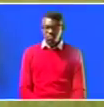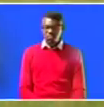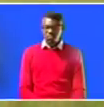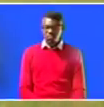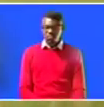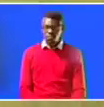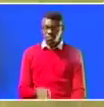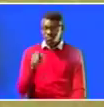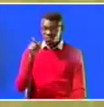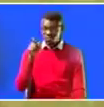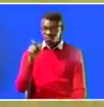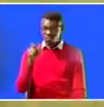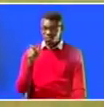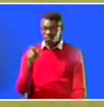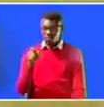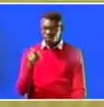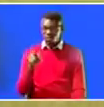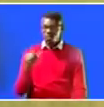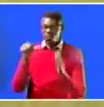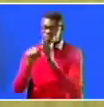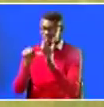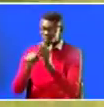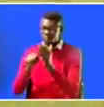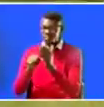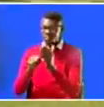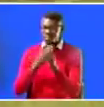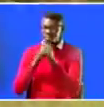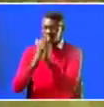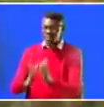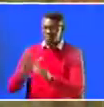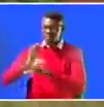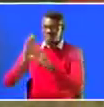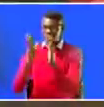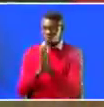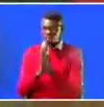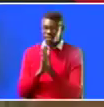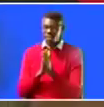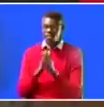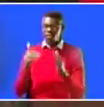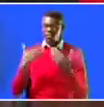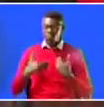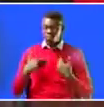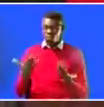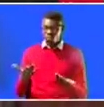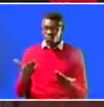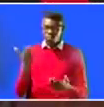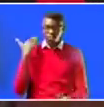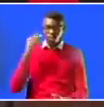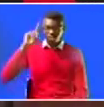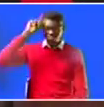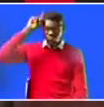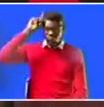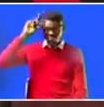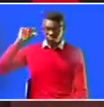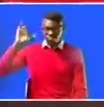Following widespread outrage from the clergy and the public, then Attorney General Githu Muigai, together with the Registrar